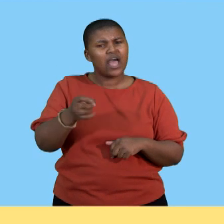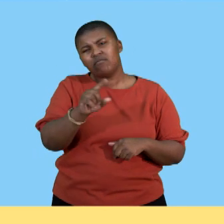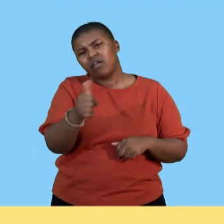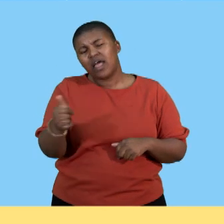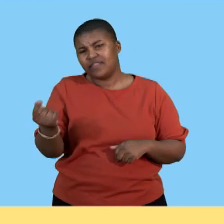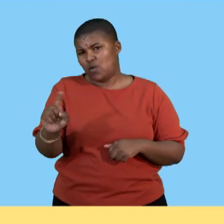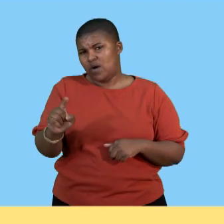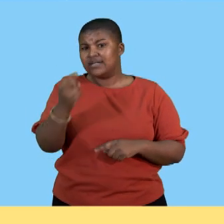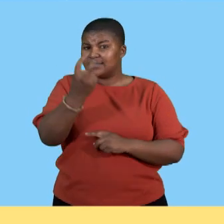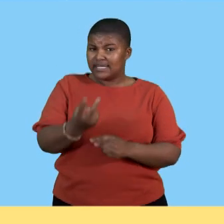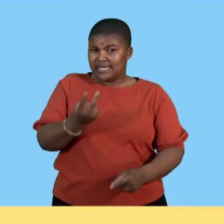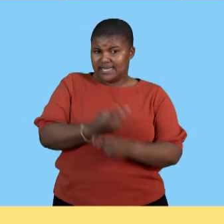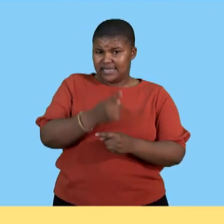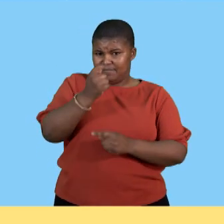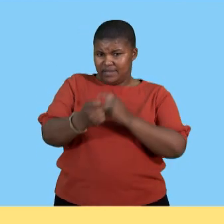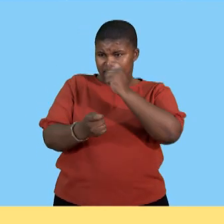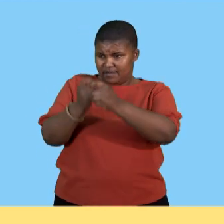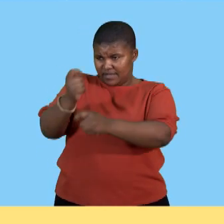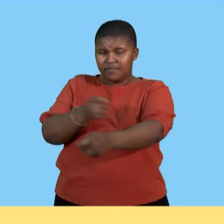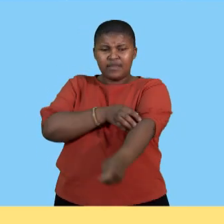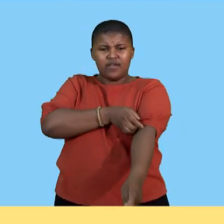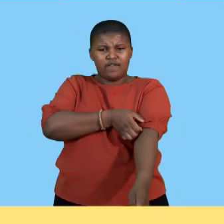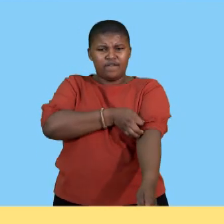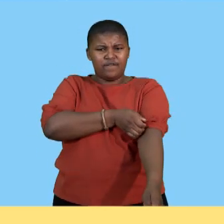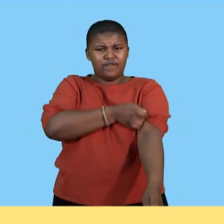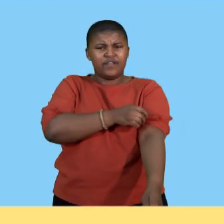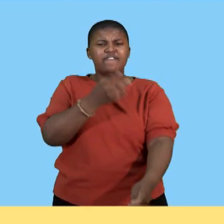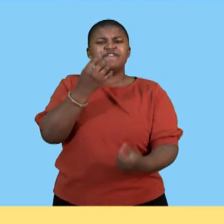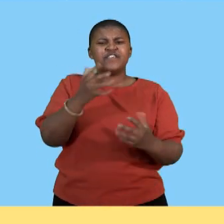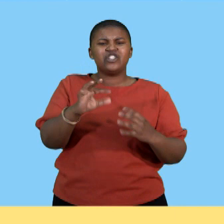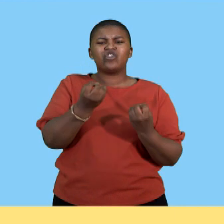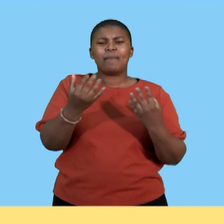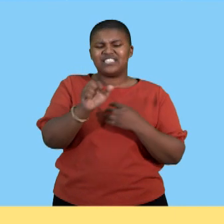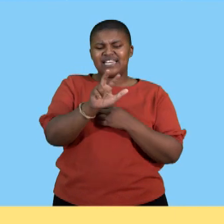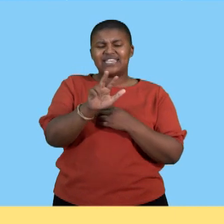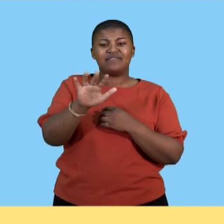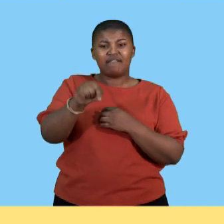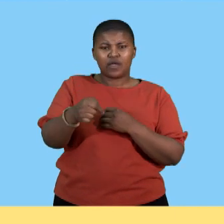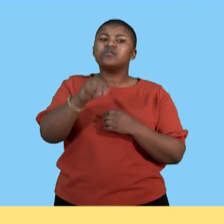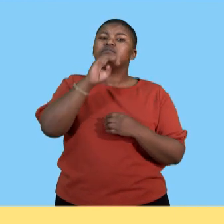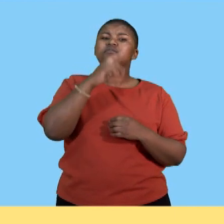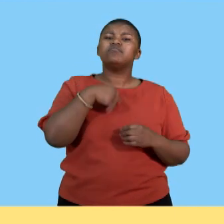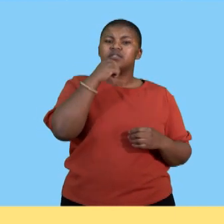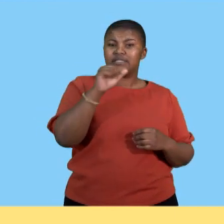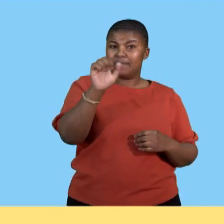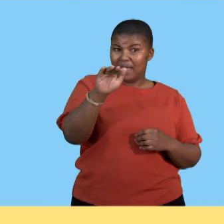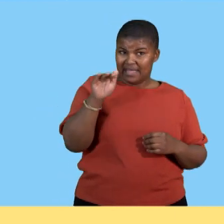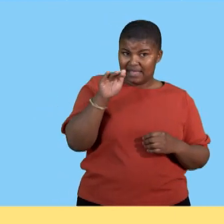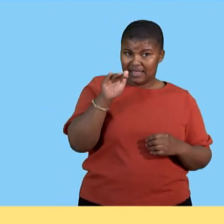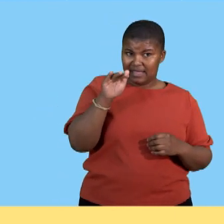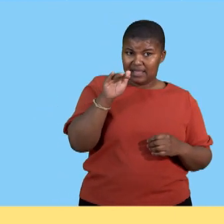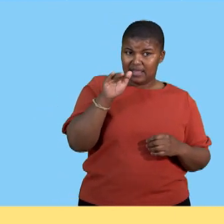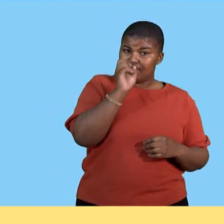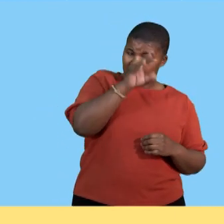have? Repayments made during the year. I have repayments here of 85,000. So I'll come here, then I'll say bank